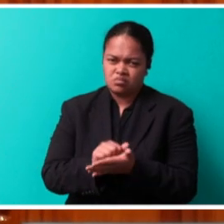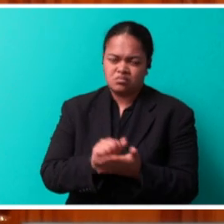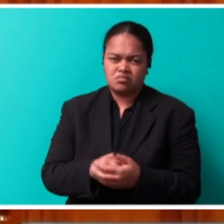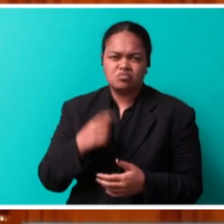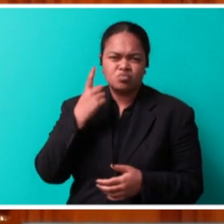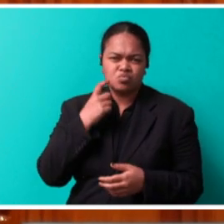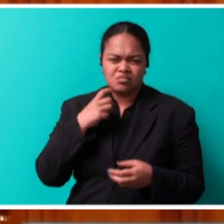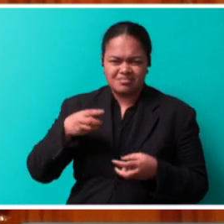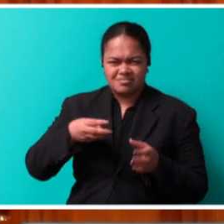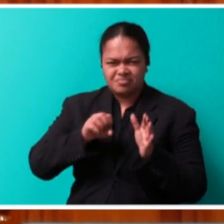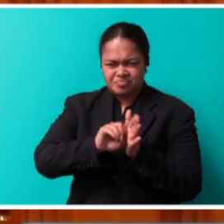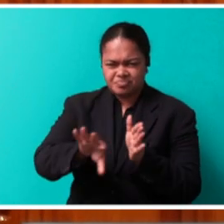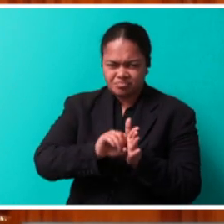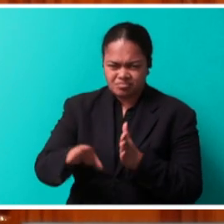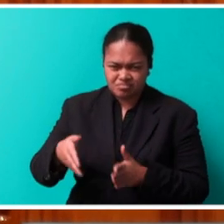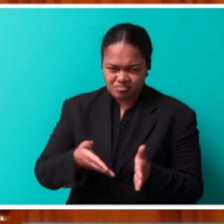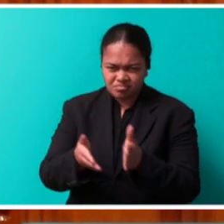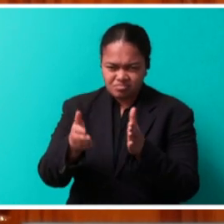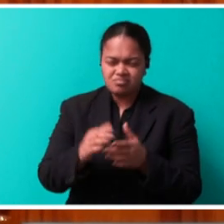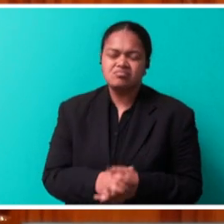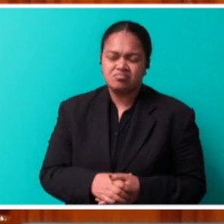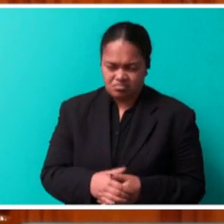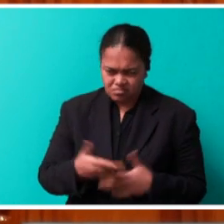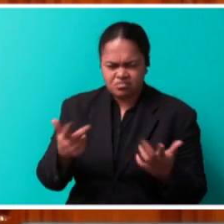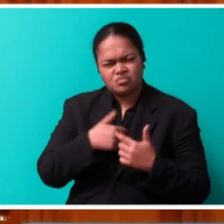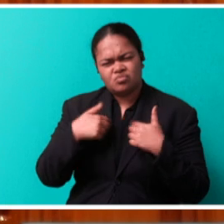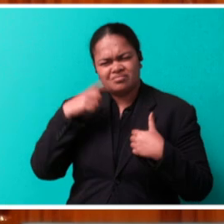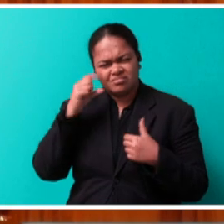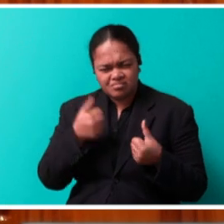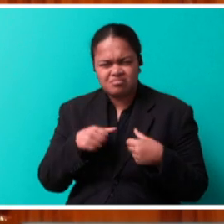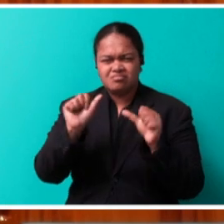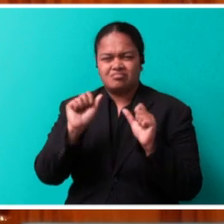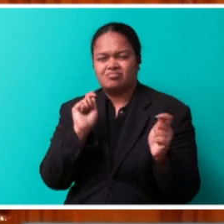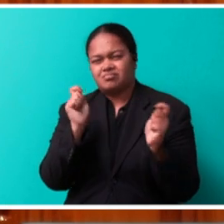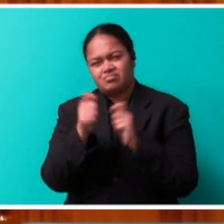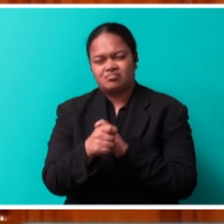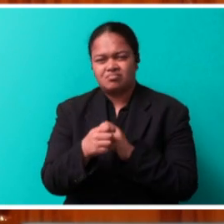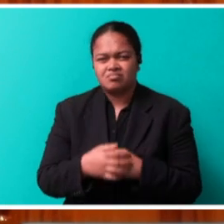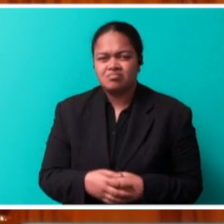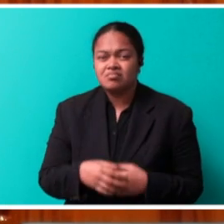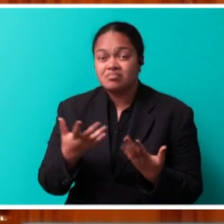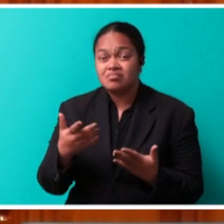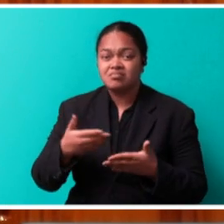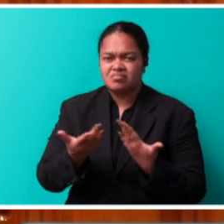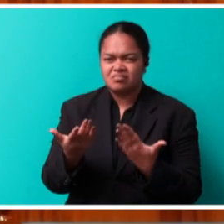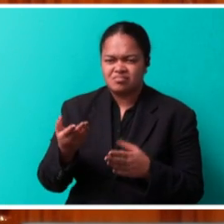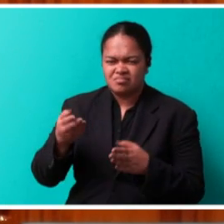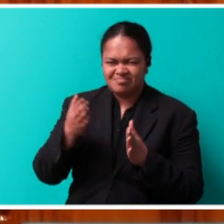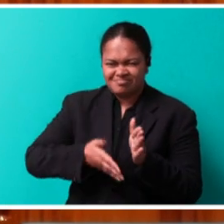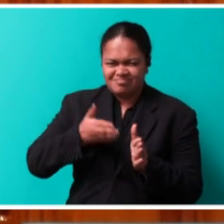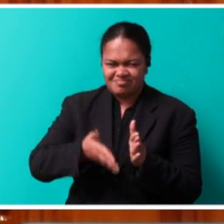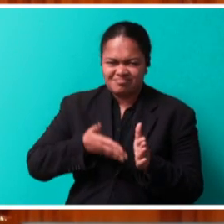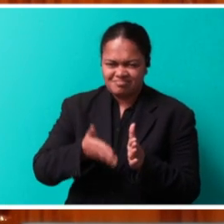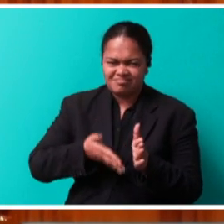This will also include looking at how we can progress towards transporting sugarcane by rails across